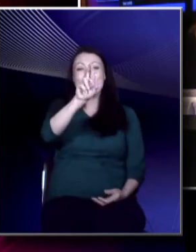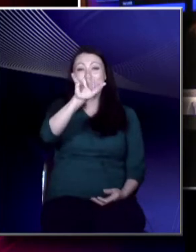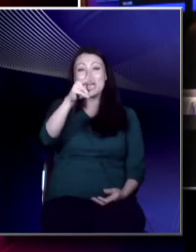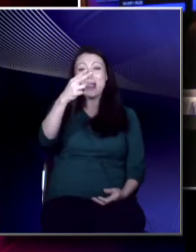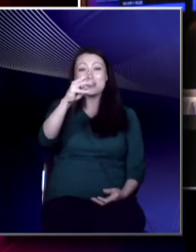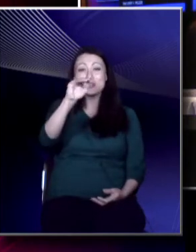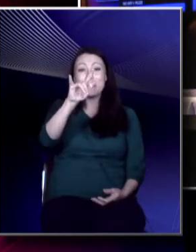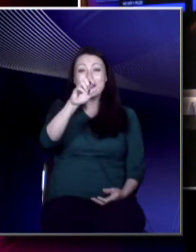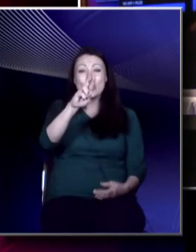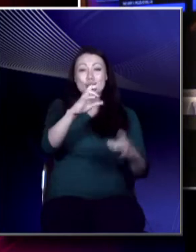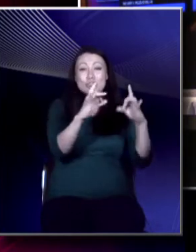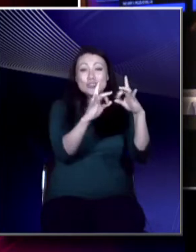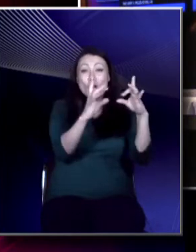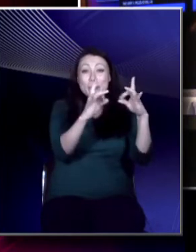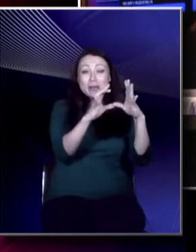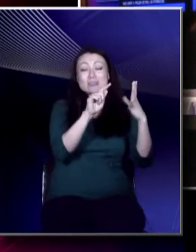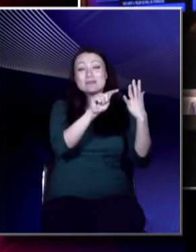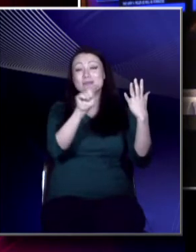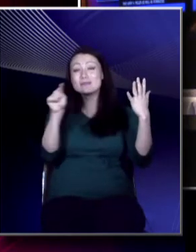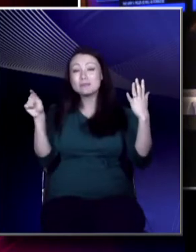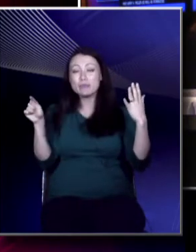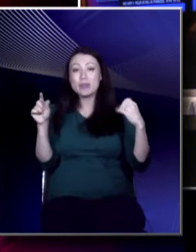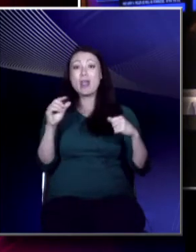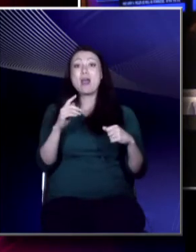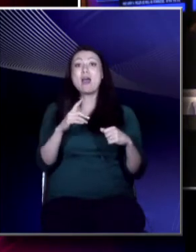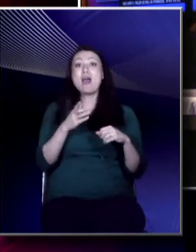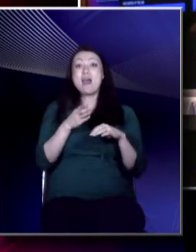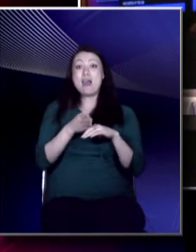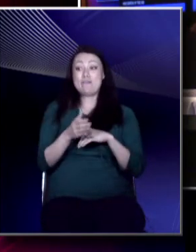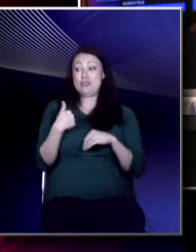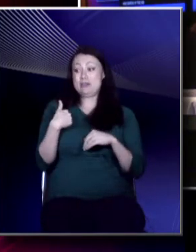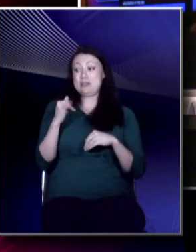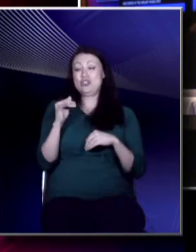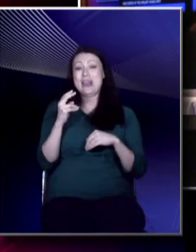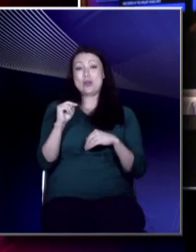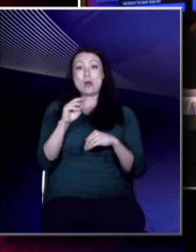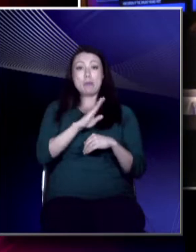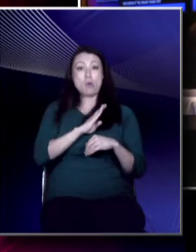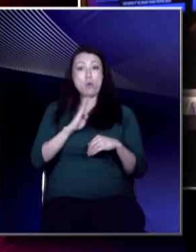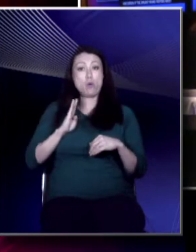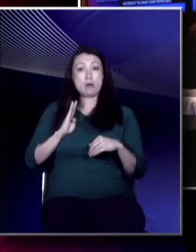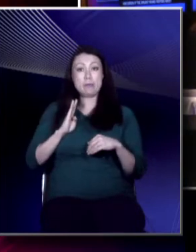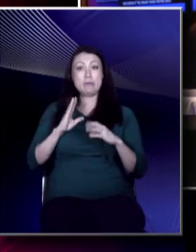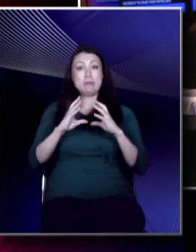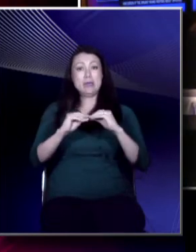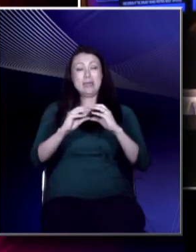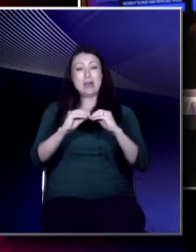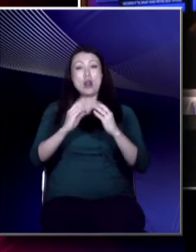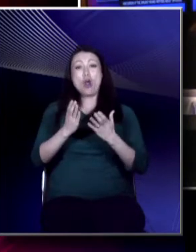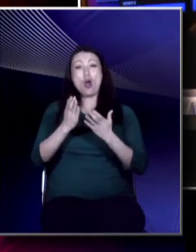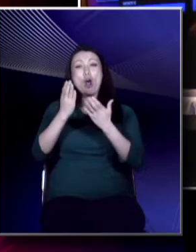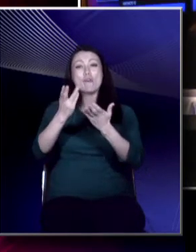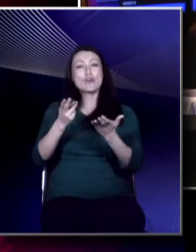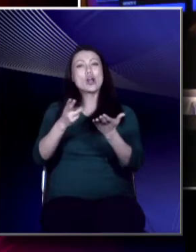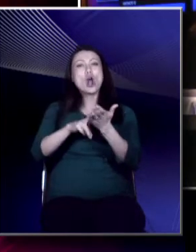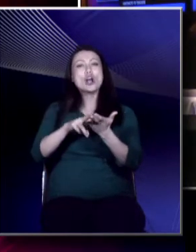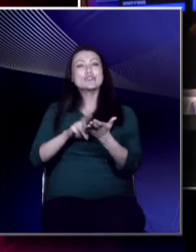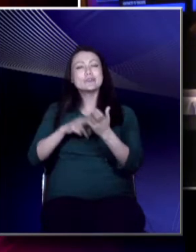Starbucks. After the discussion at the January board meeting about offering contracts to teachers for